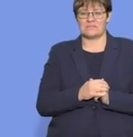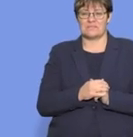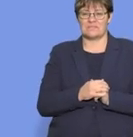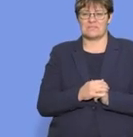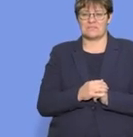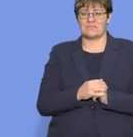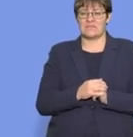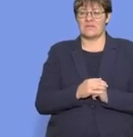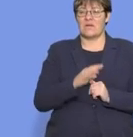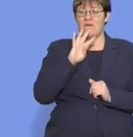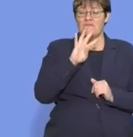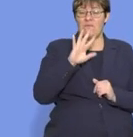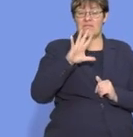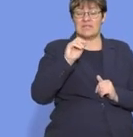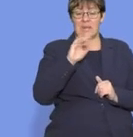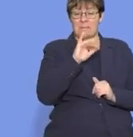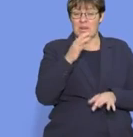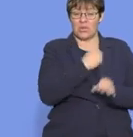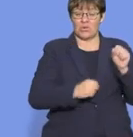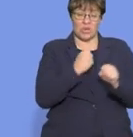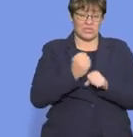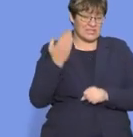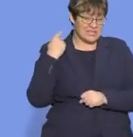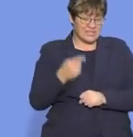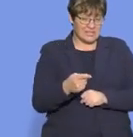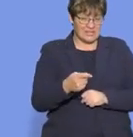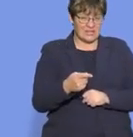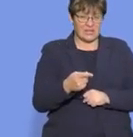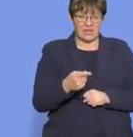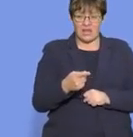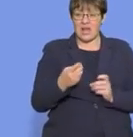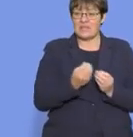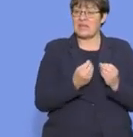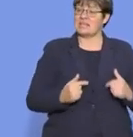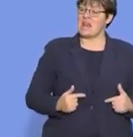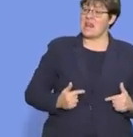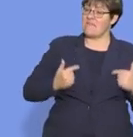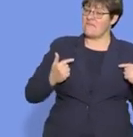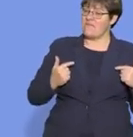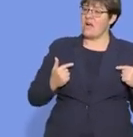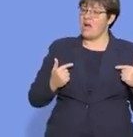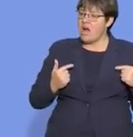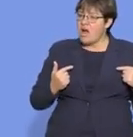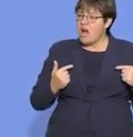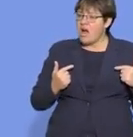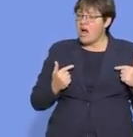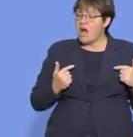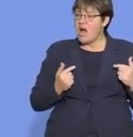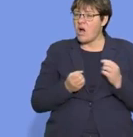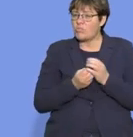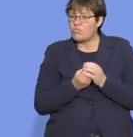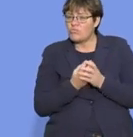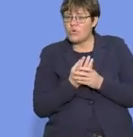But 430 million years ago, living things started being able to grow onto